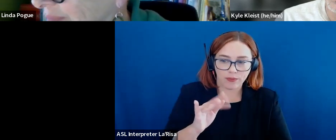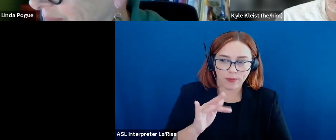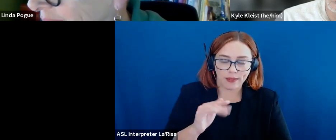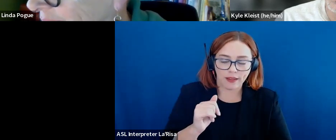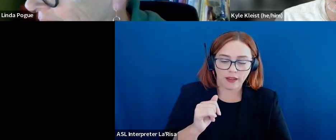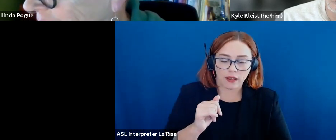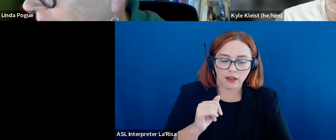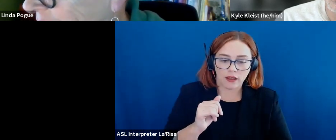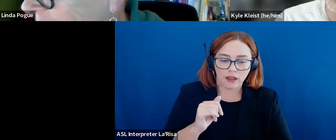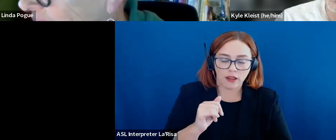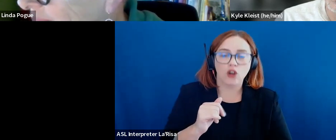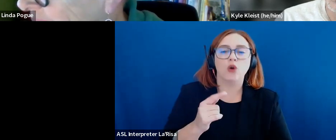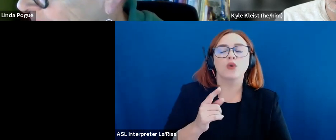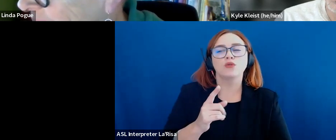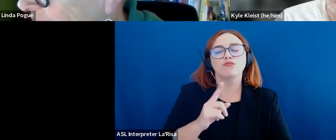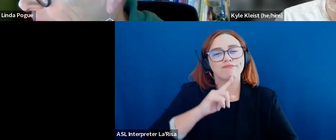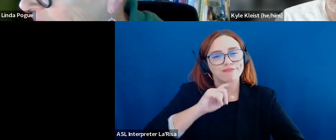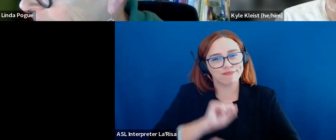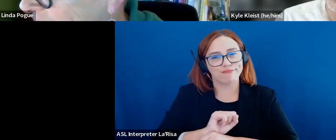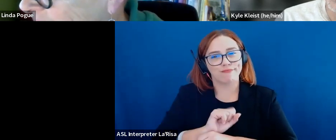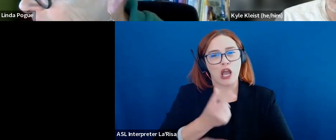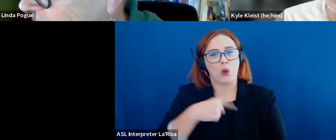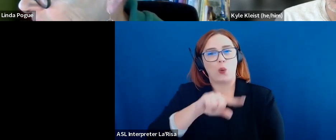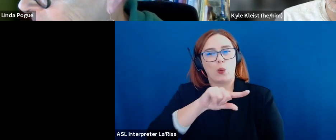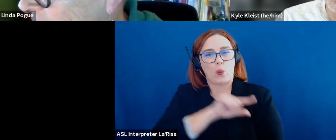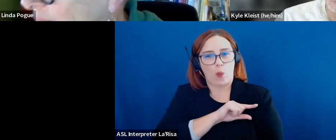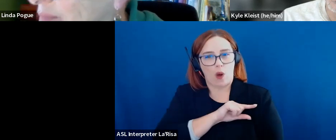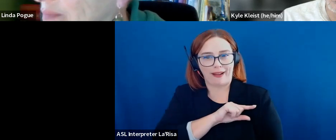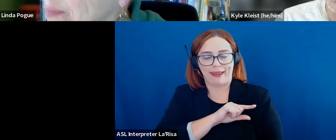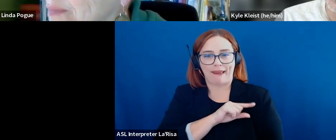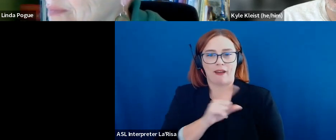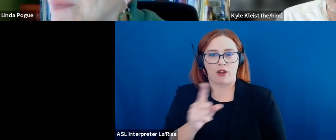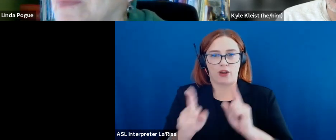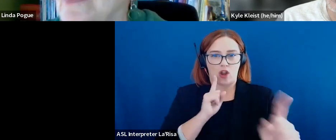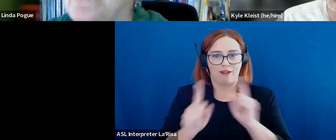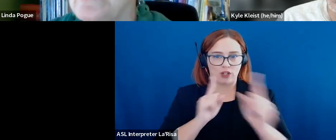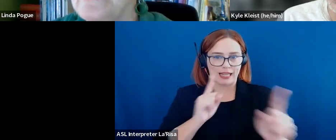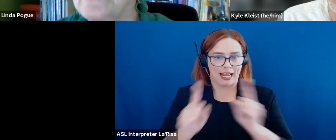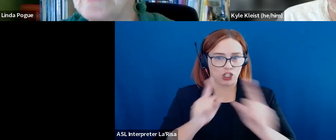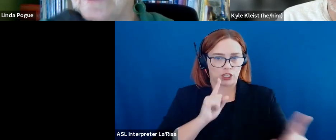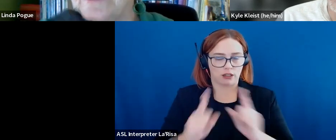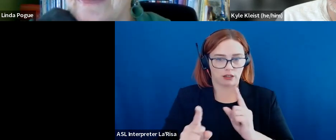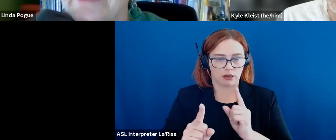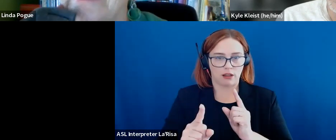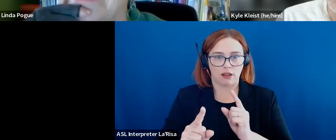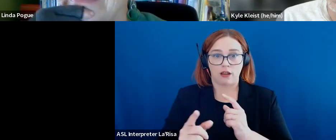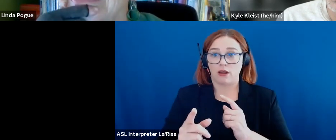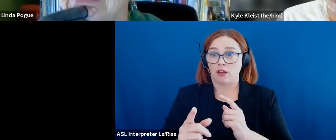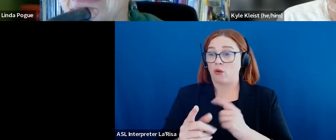quality conversation comes about when people are doing anything from art or